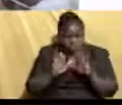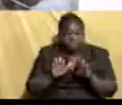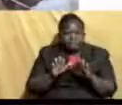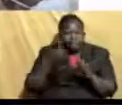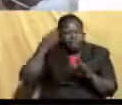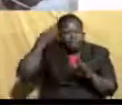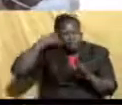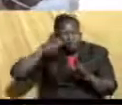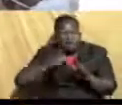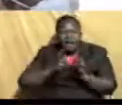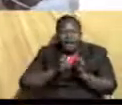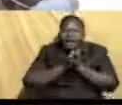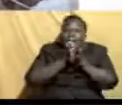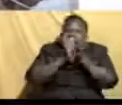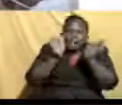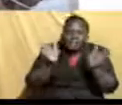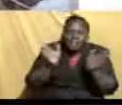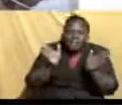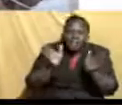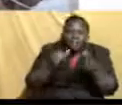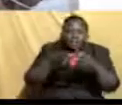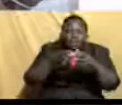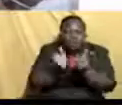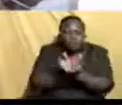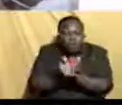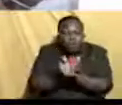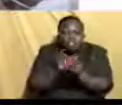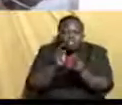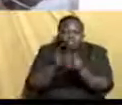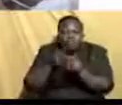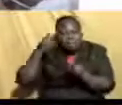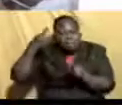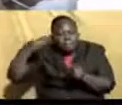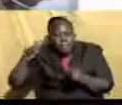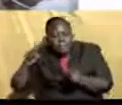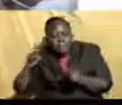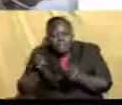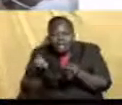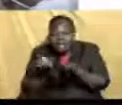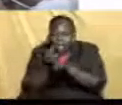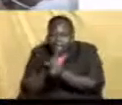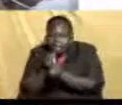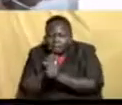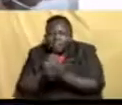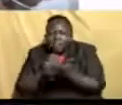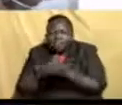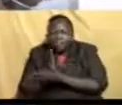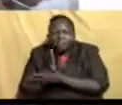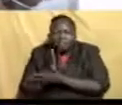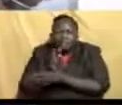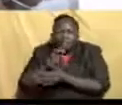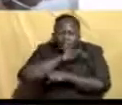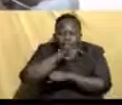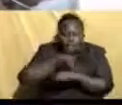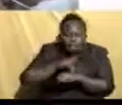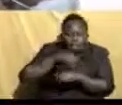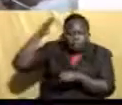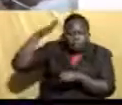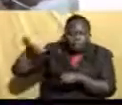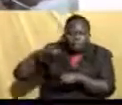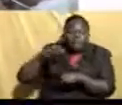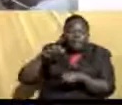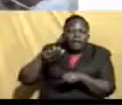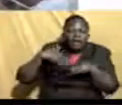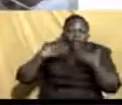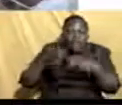a public entity or anyone to pass an amendment through the parliamentary initiative, where parliament will have